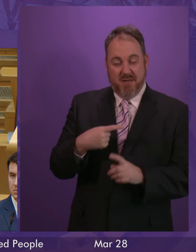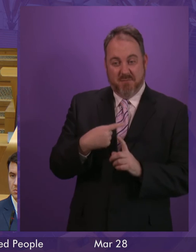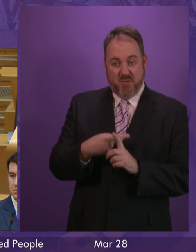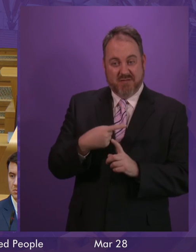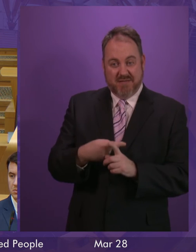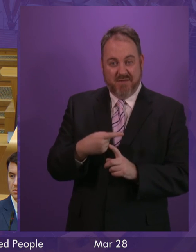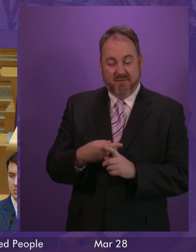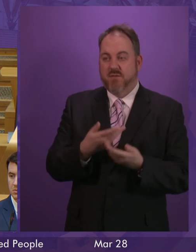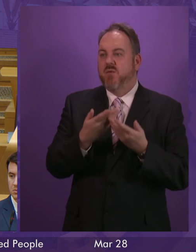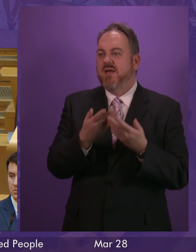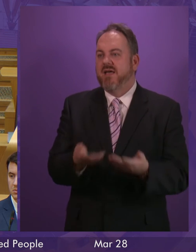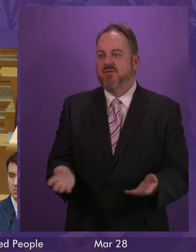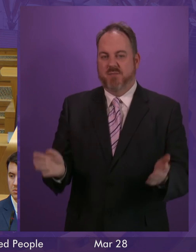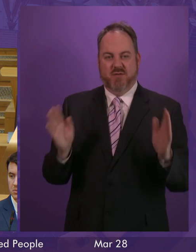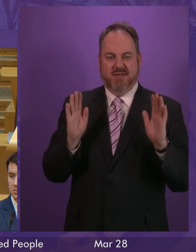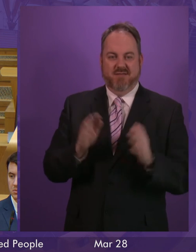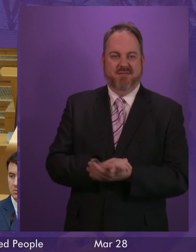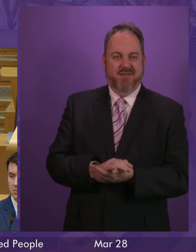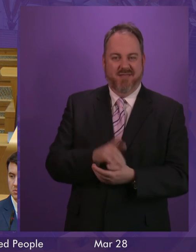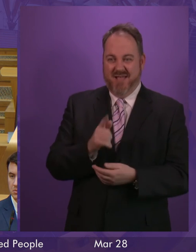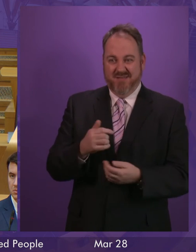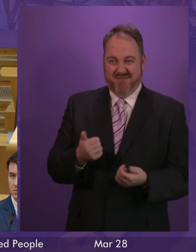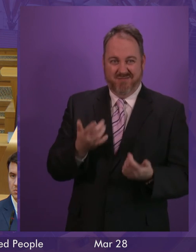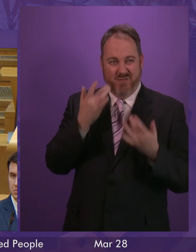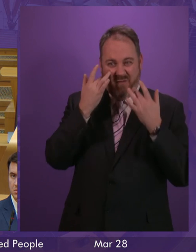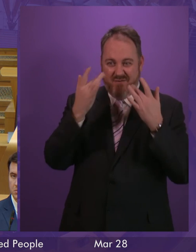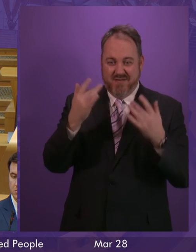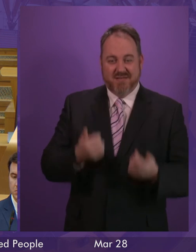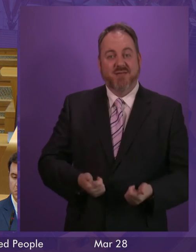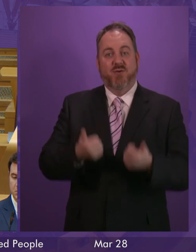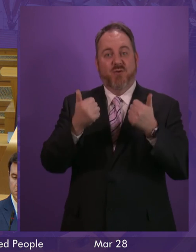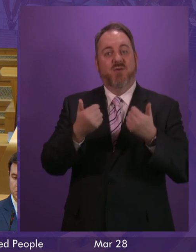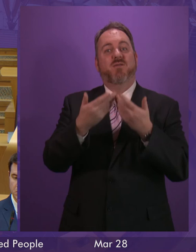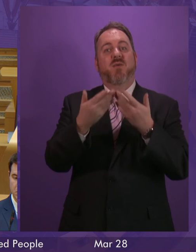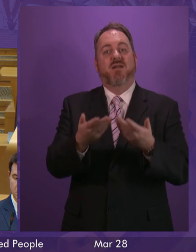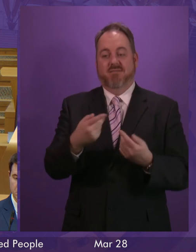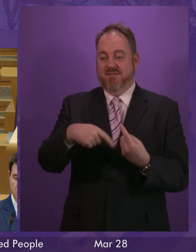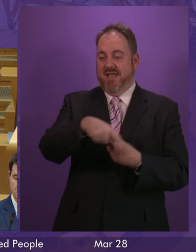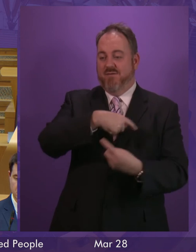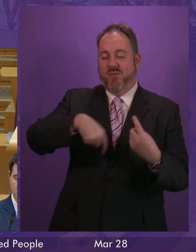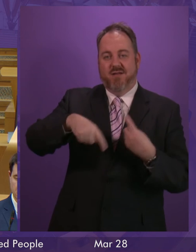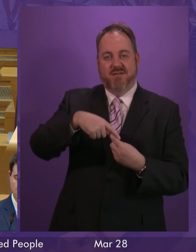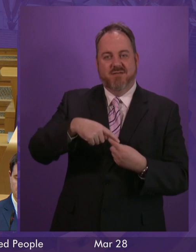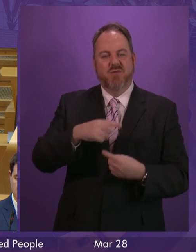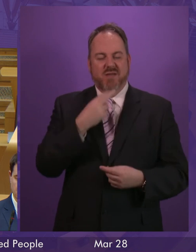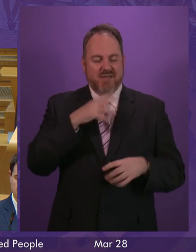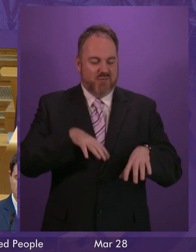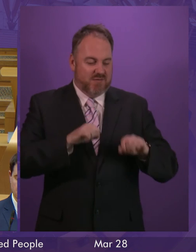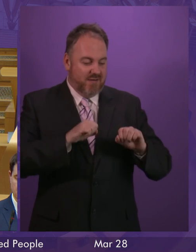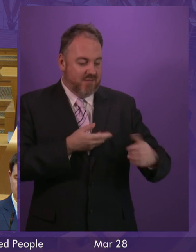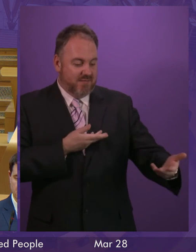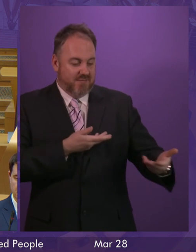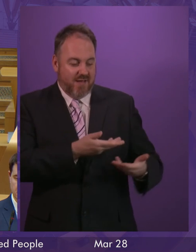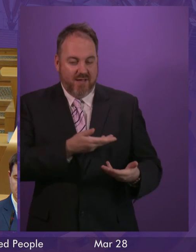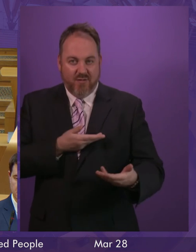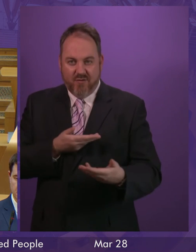neurodevelopmental disorders. That just sounds like a good workplace for everyone. So what we need is dialogue. We need understanding.